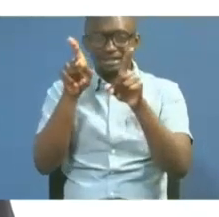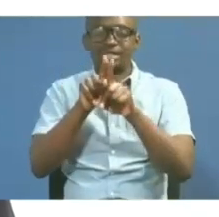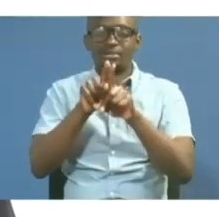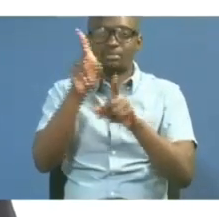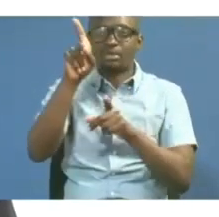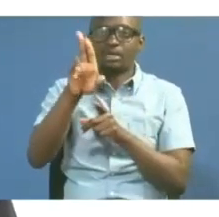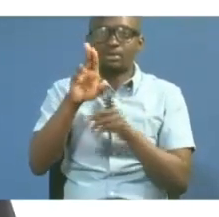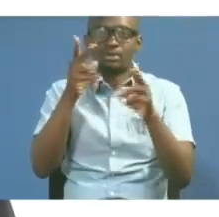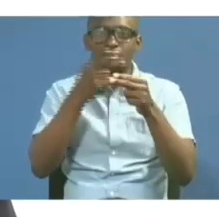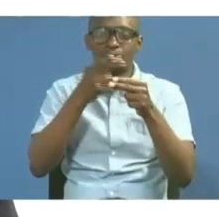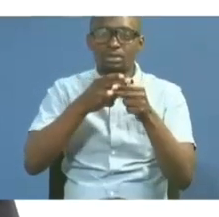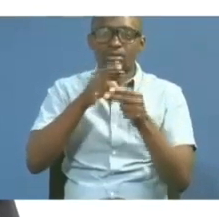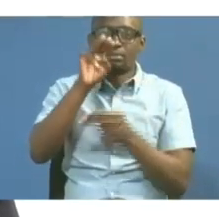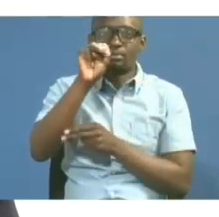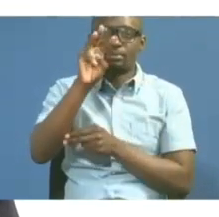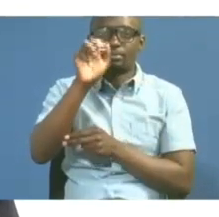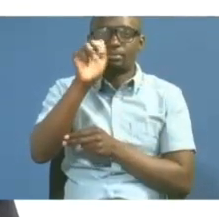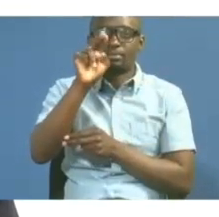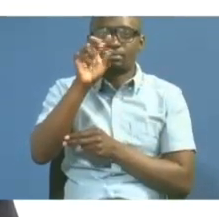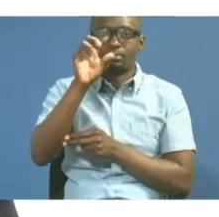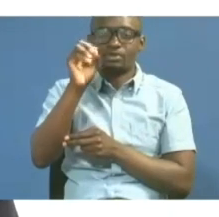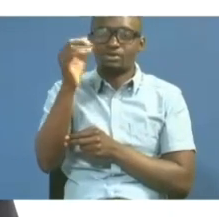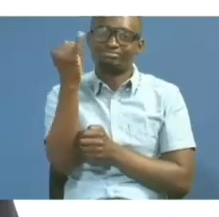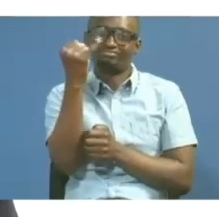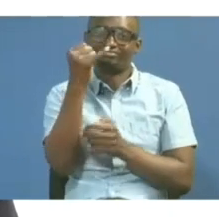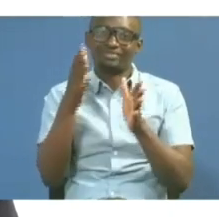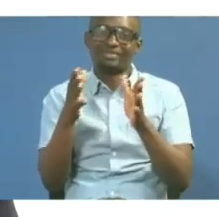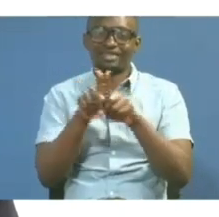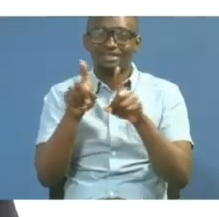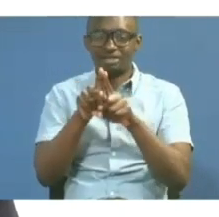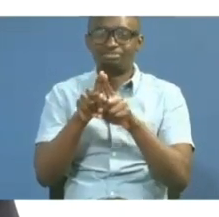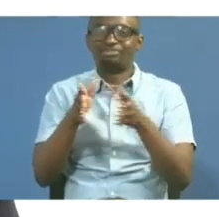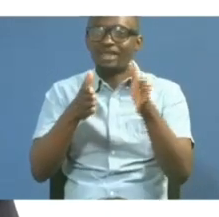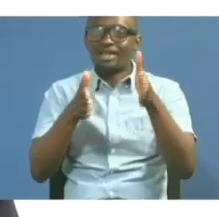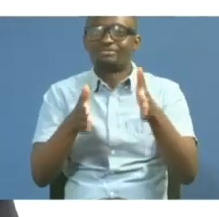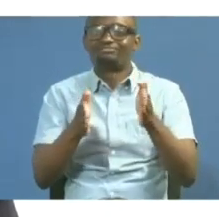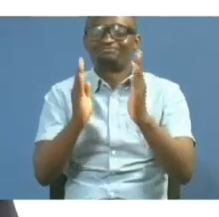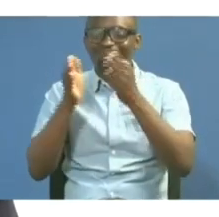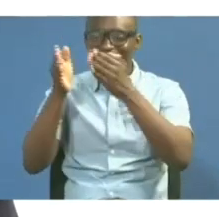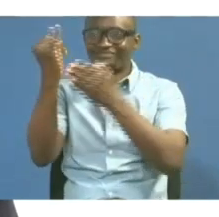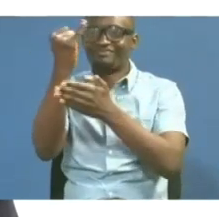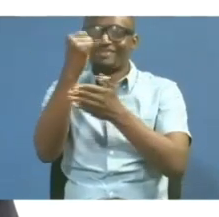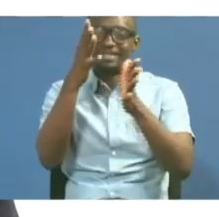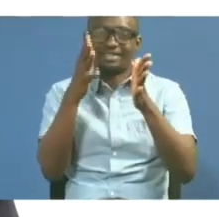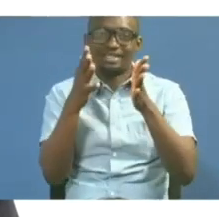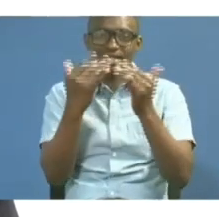Kenyatta University community. My name is Franklin Mwango, an architect and urban designer,